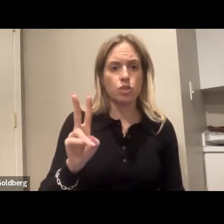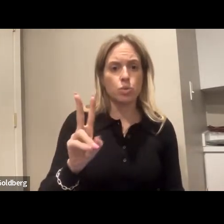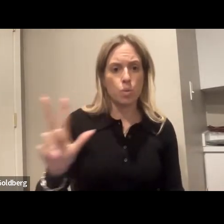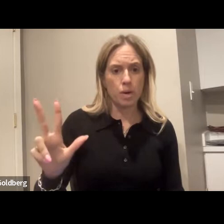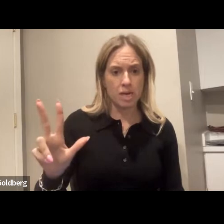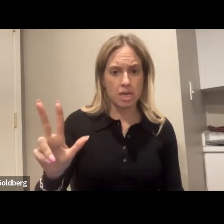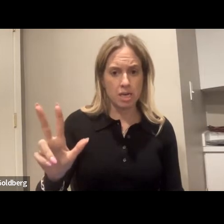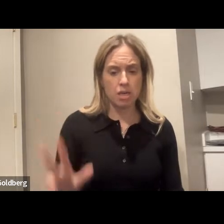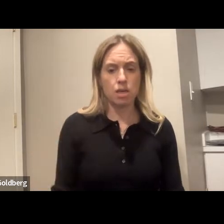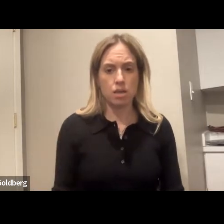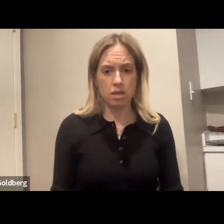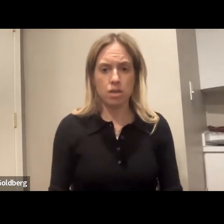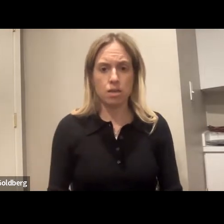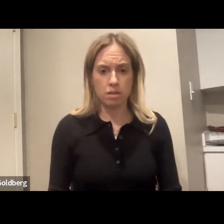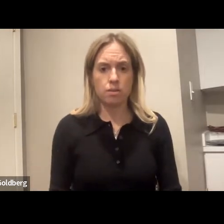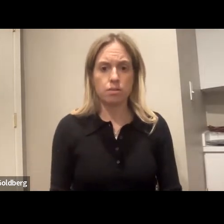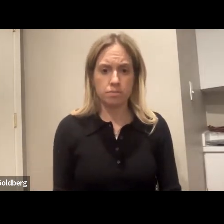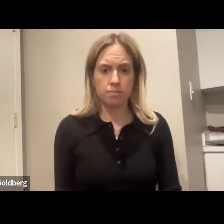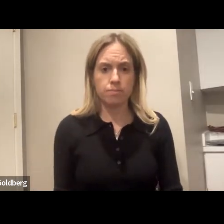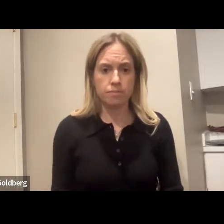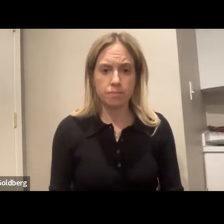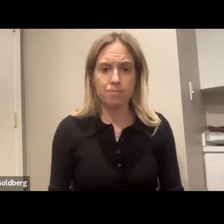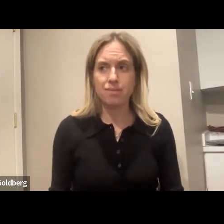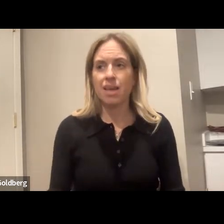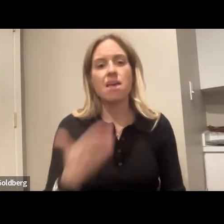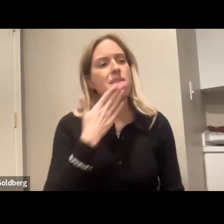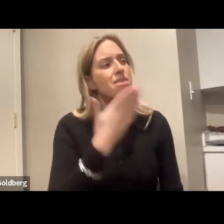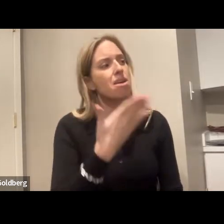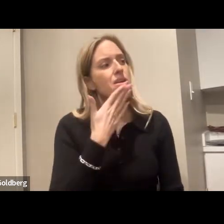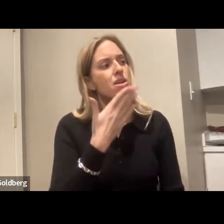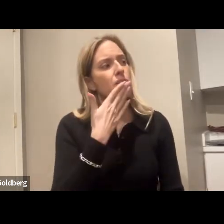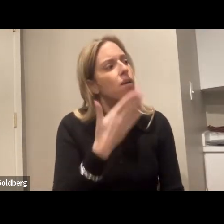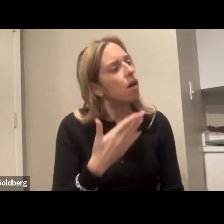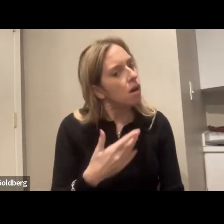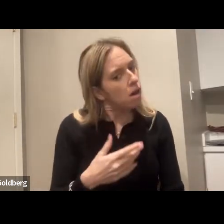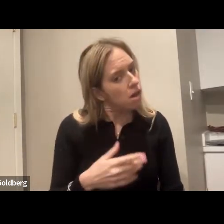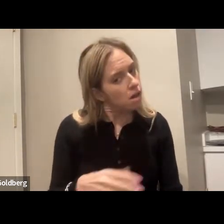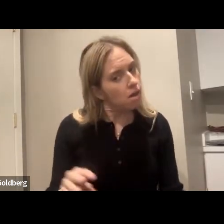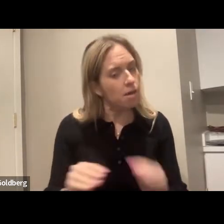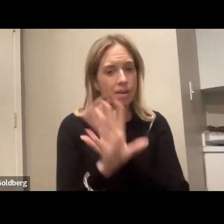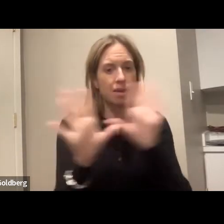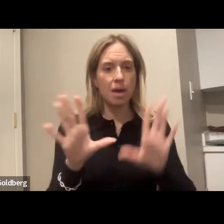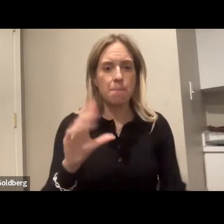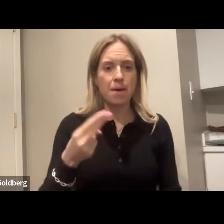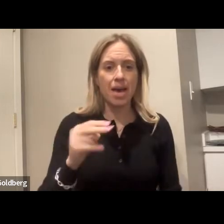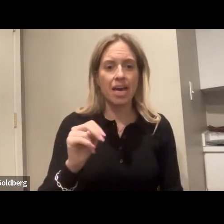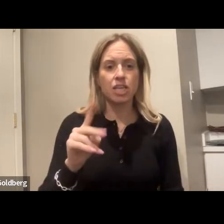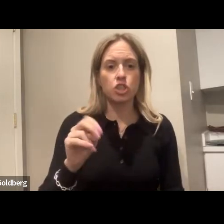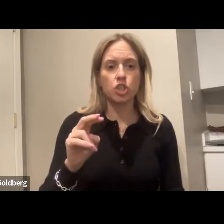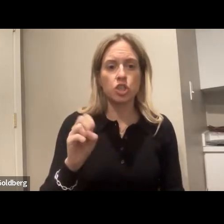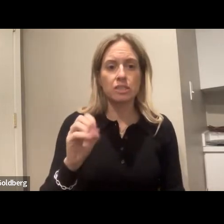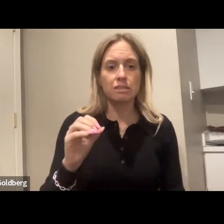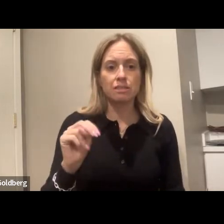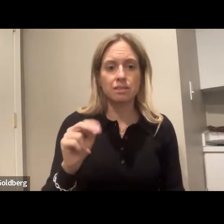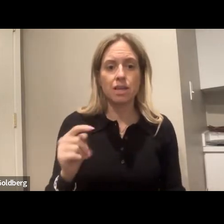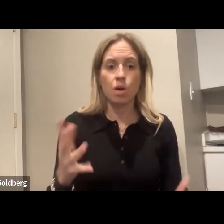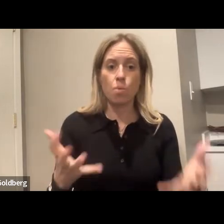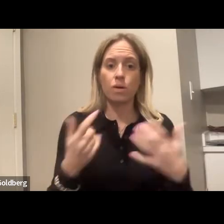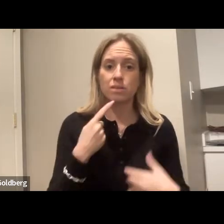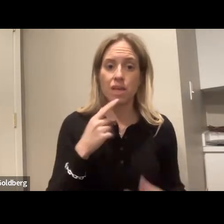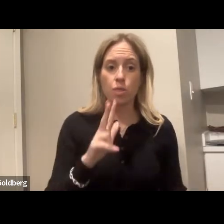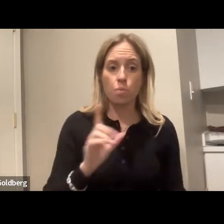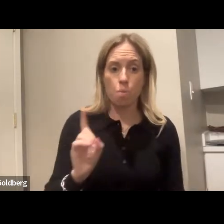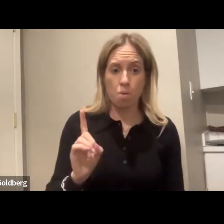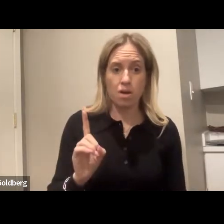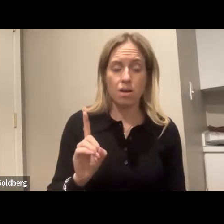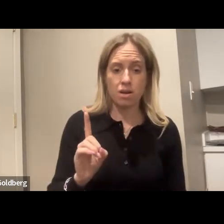202-556-5823. And thank you for clearing that up, Commissioner Henderson. And I just want to say